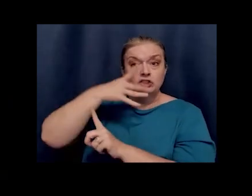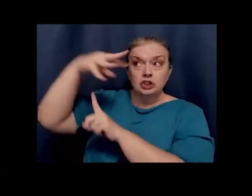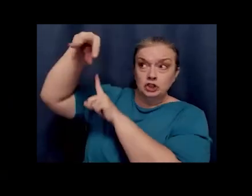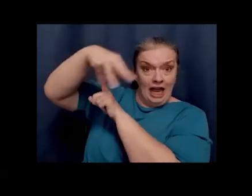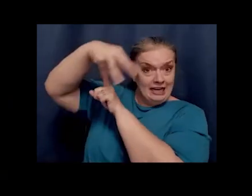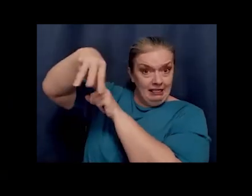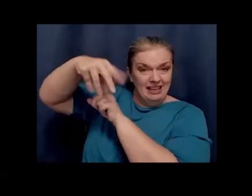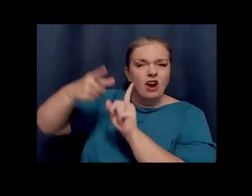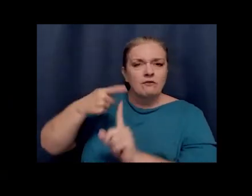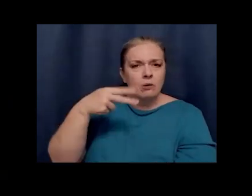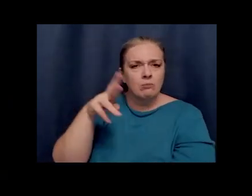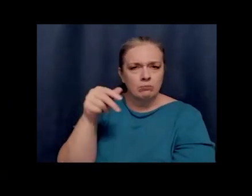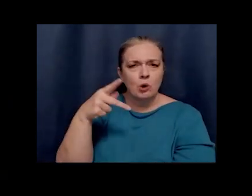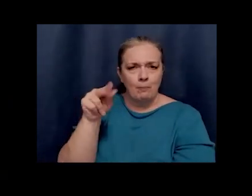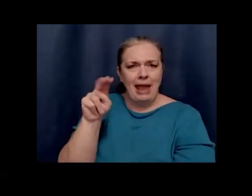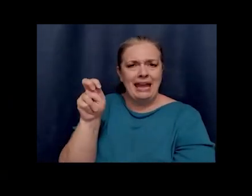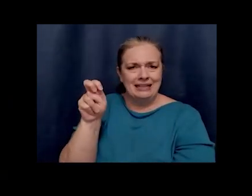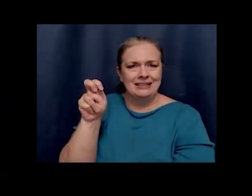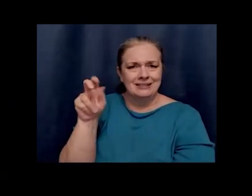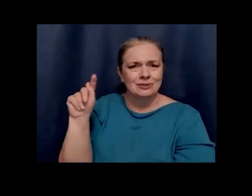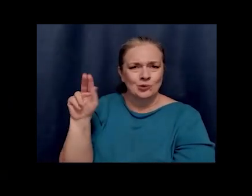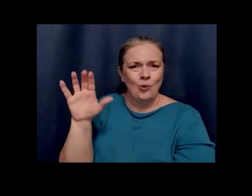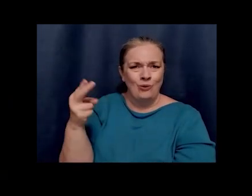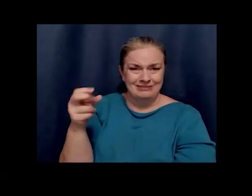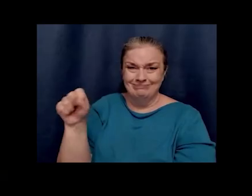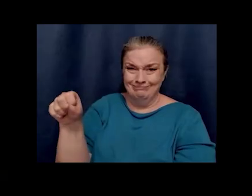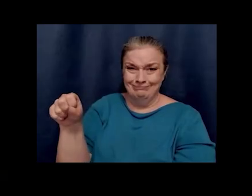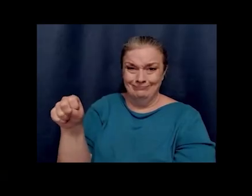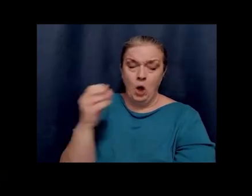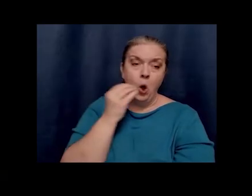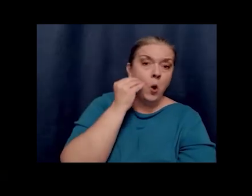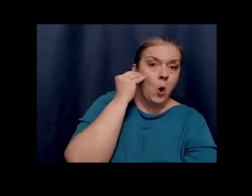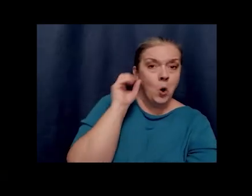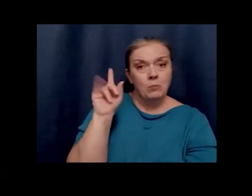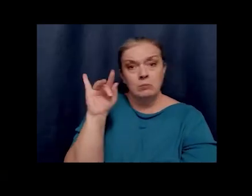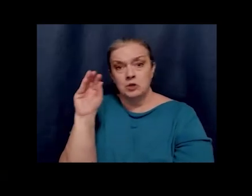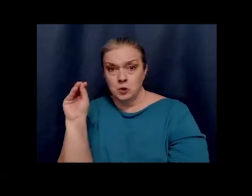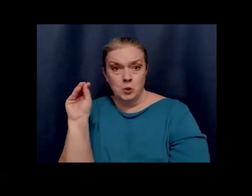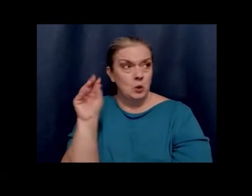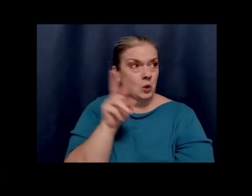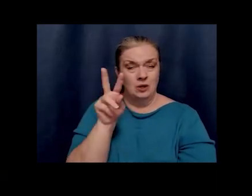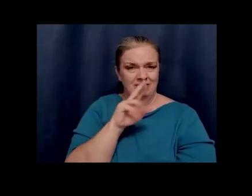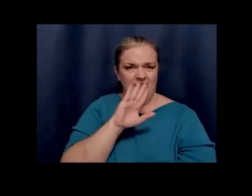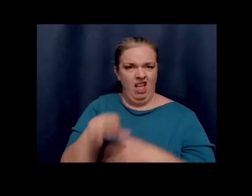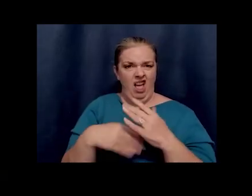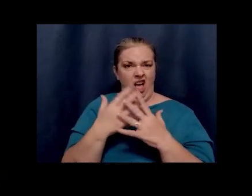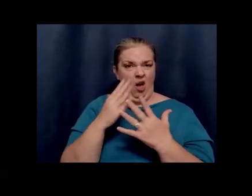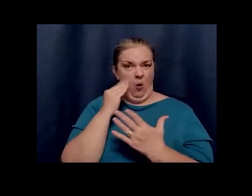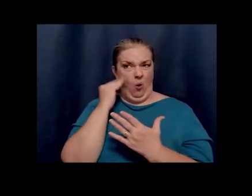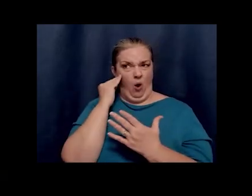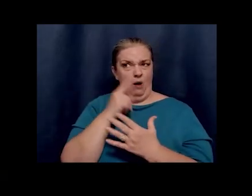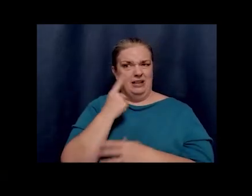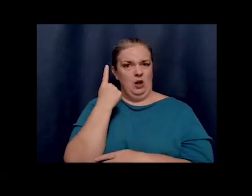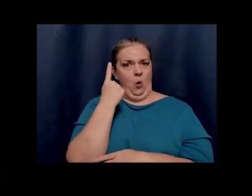site breaks conventional ideas of home and studio. The whole thing is really just one large art installation by